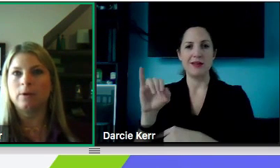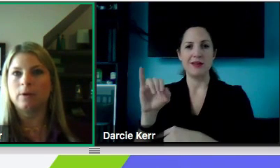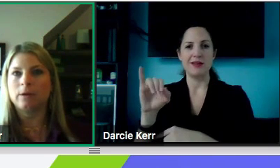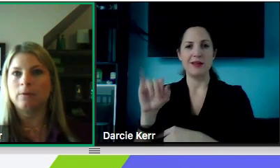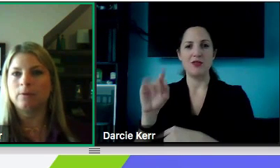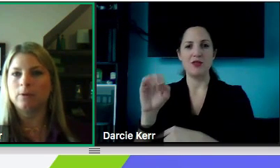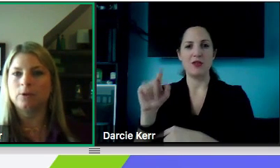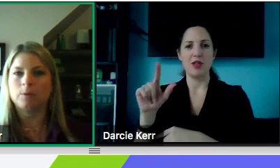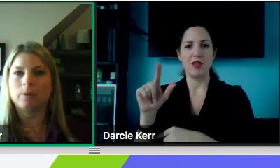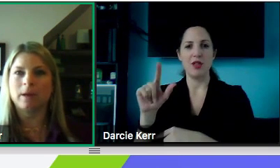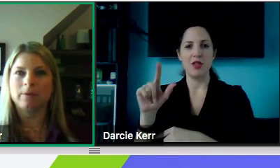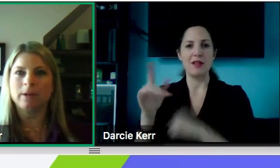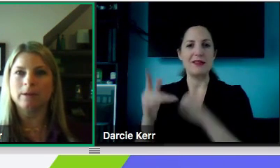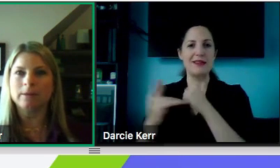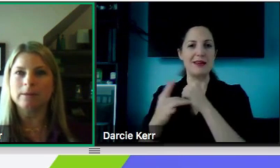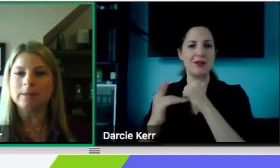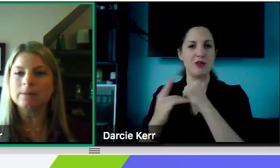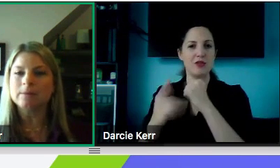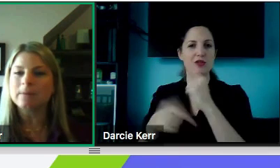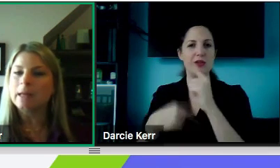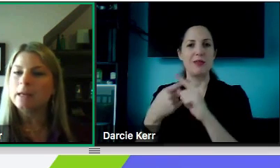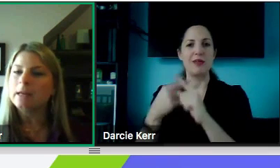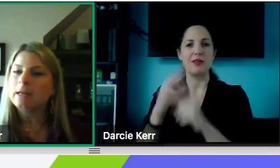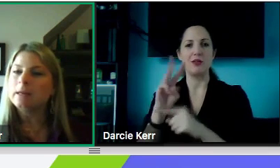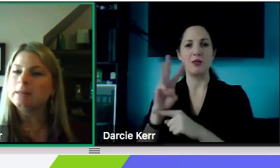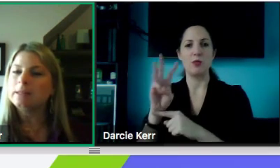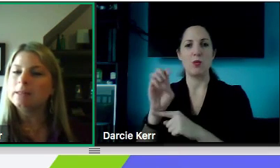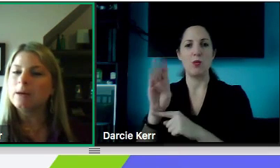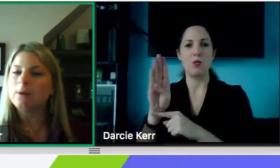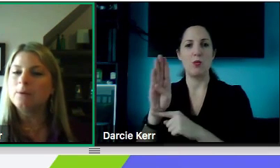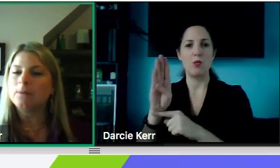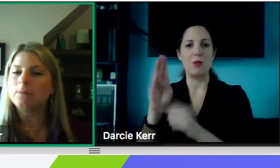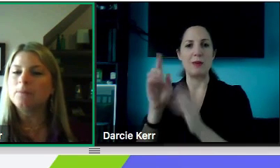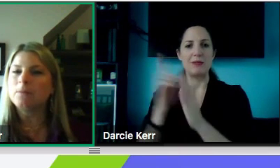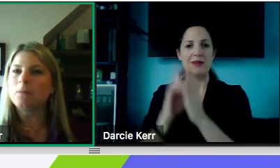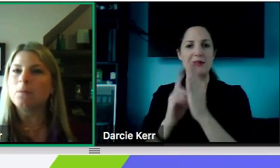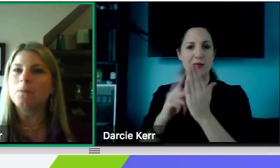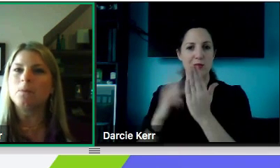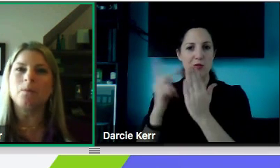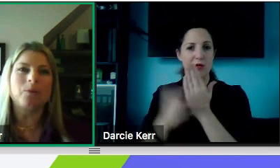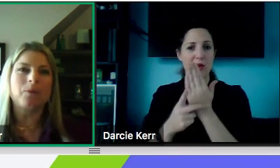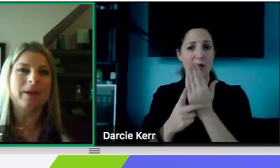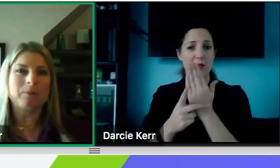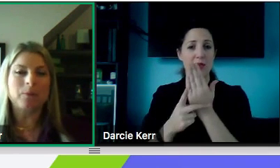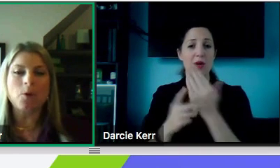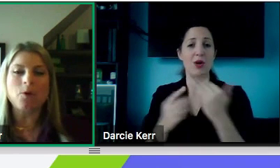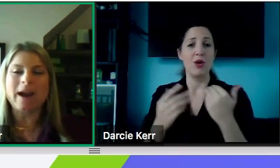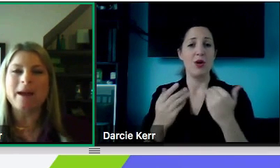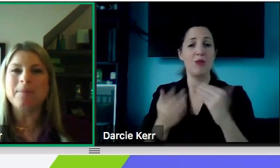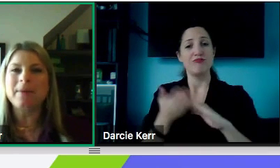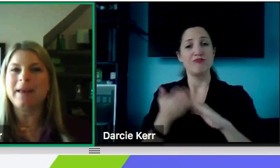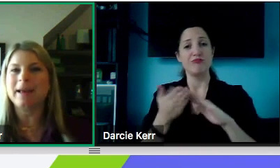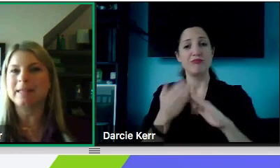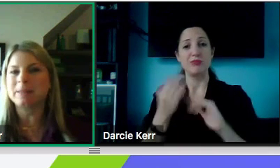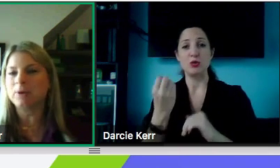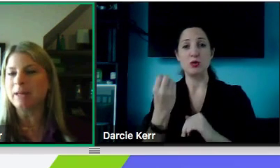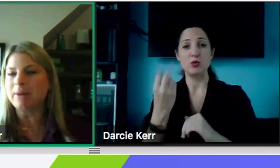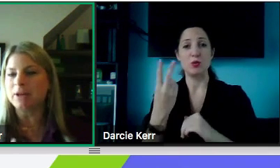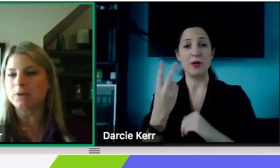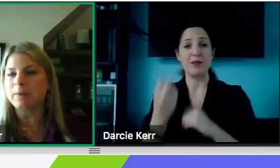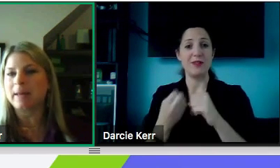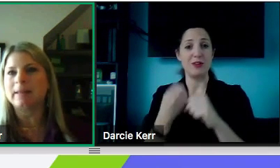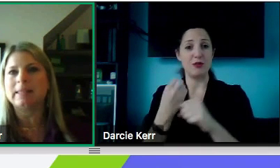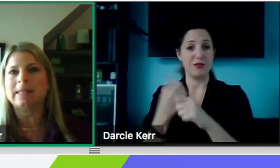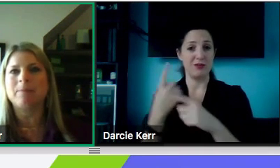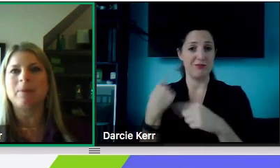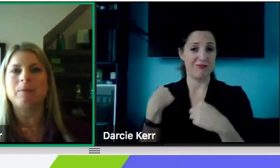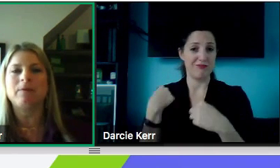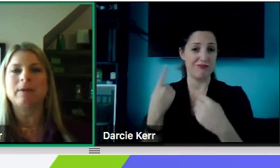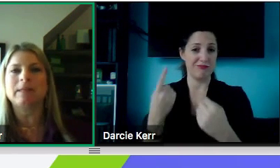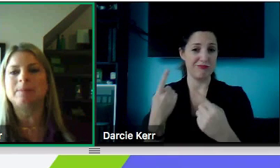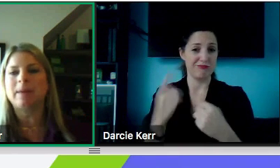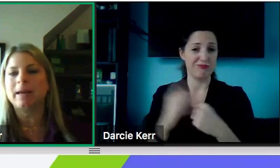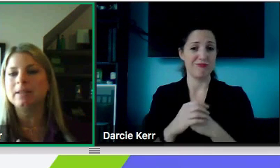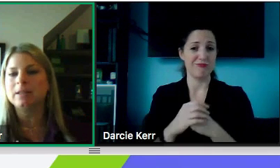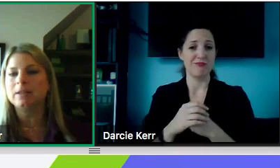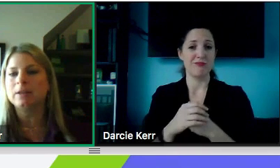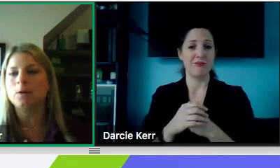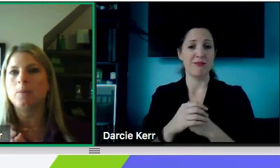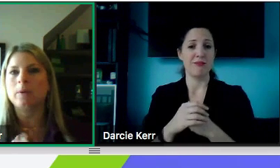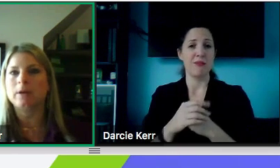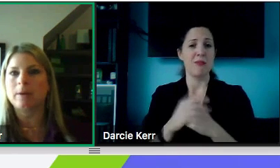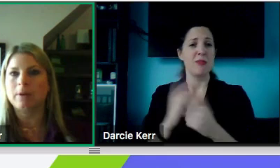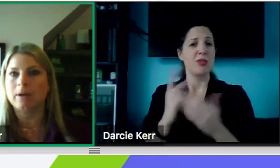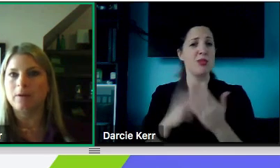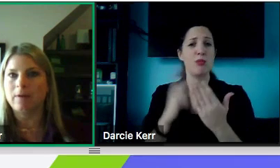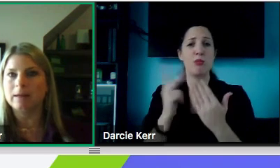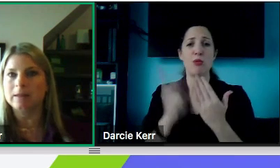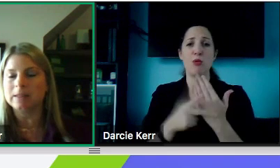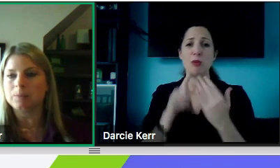been offering for 12 years. So the program has pretty much remained the same, but we've expanded